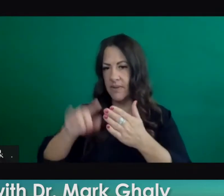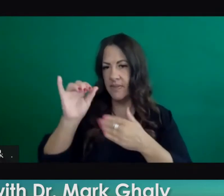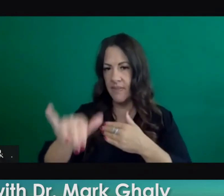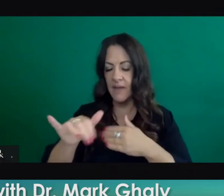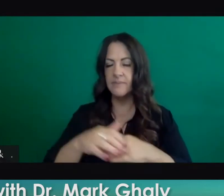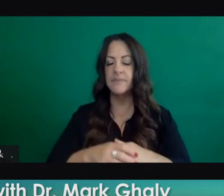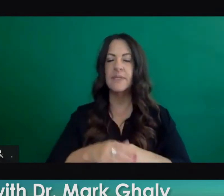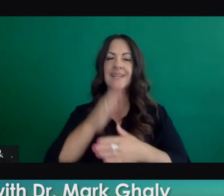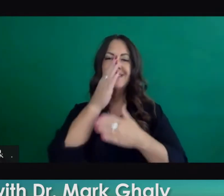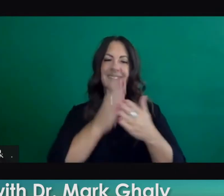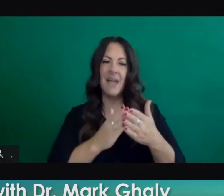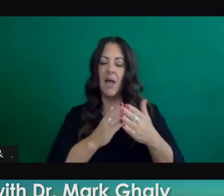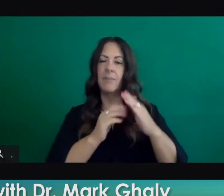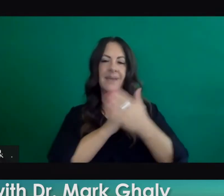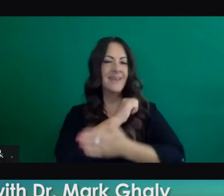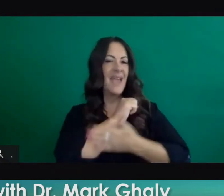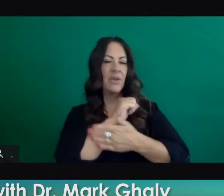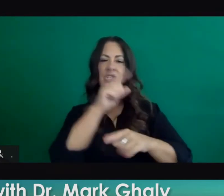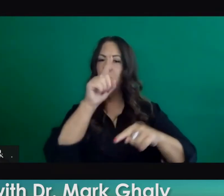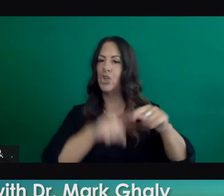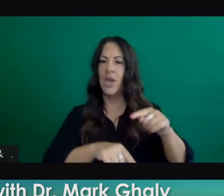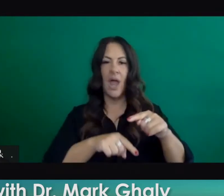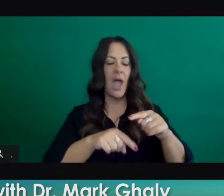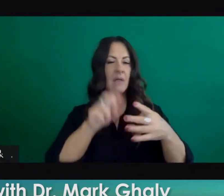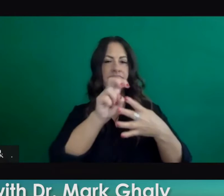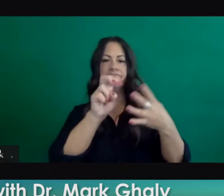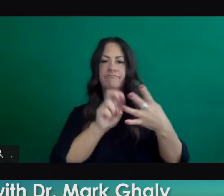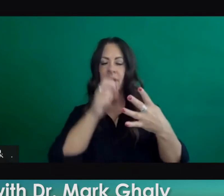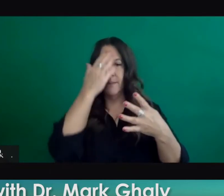to move forward because of that metric.